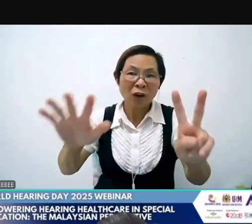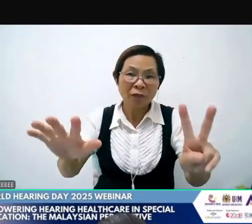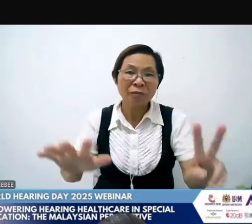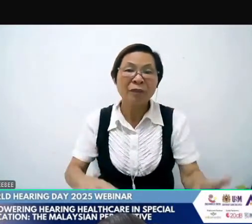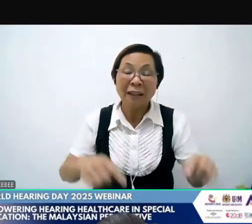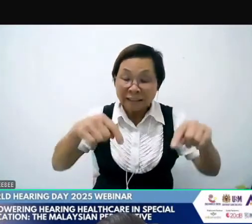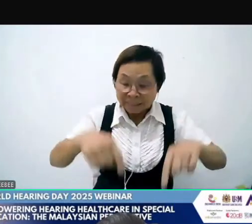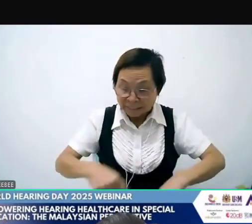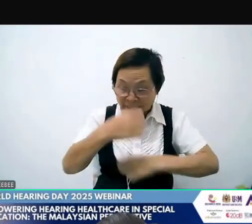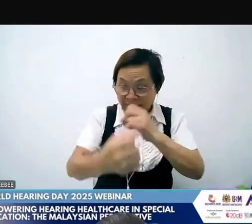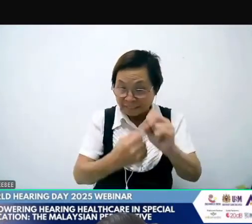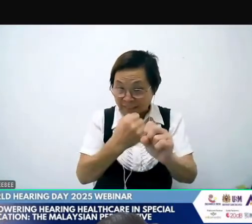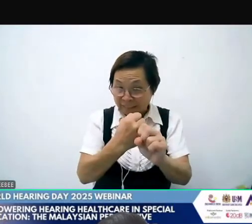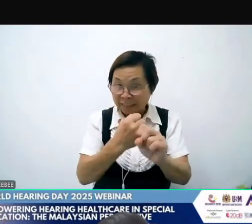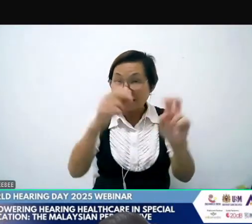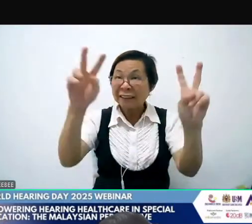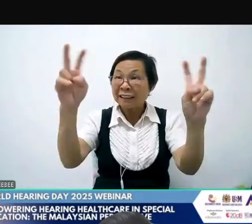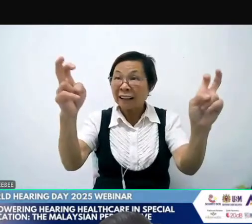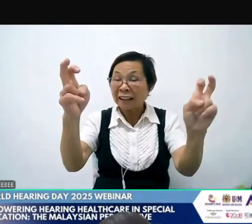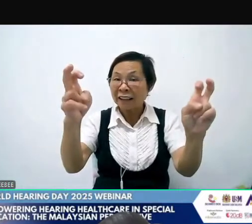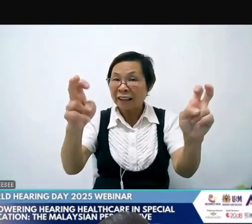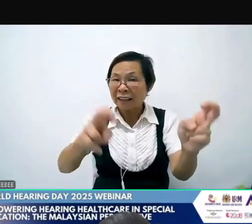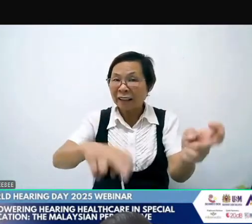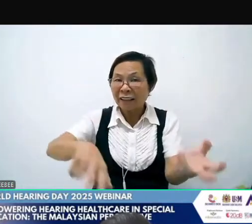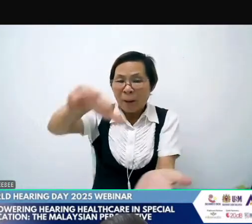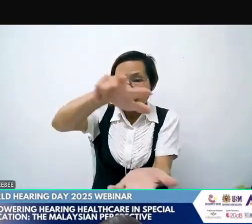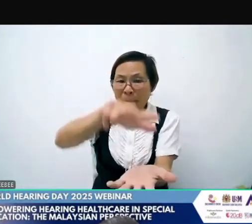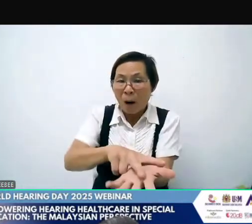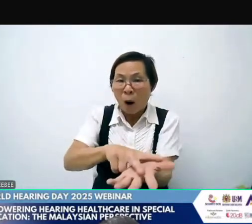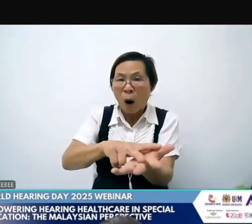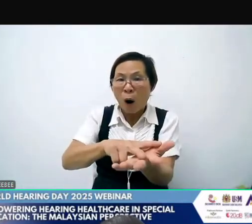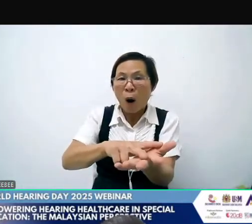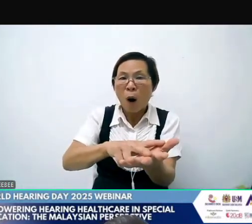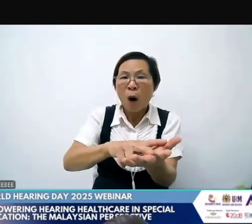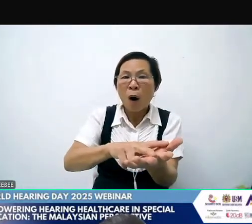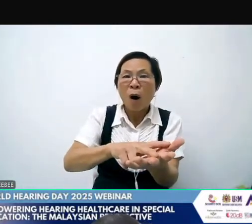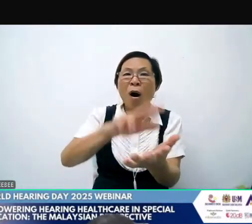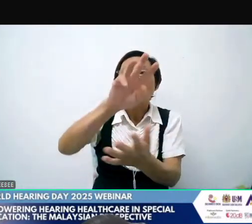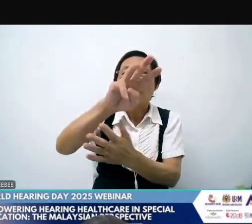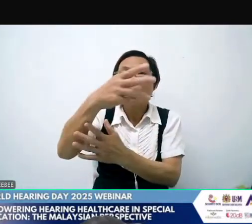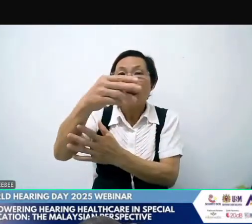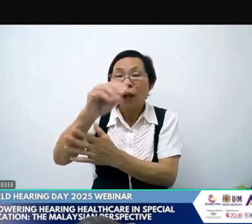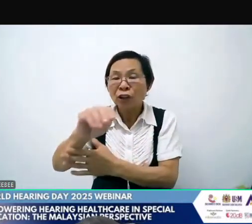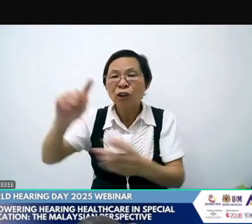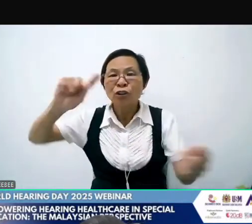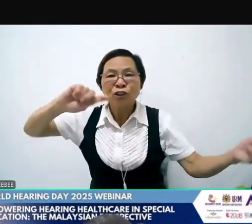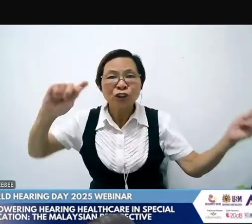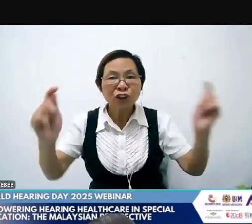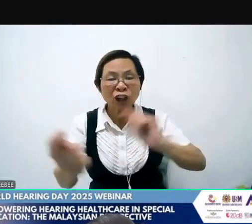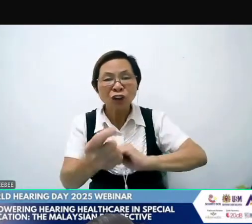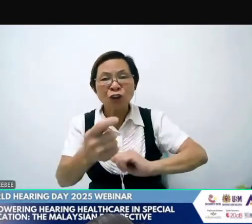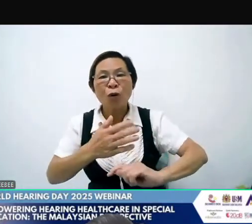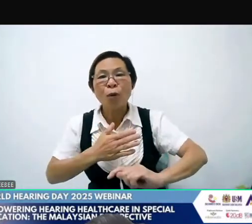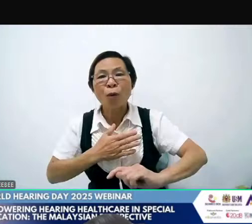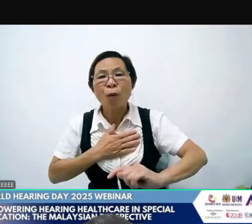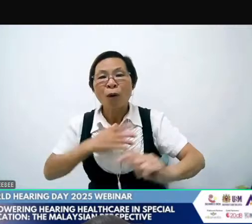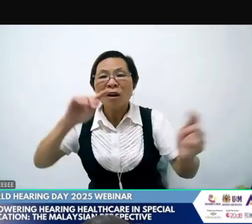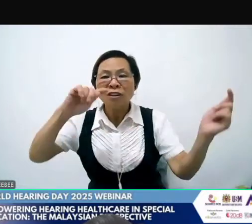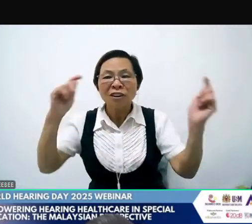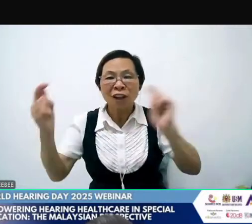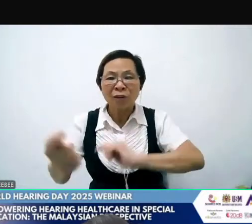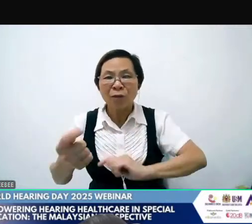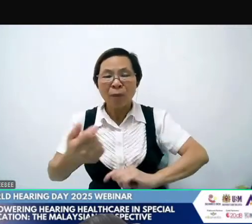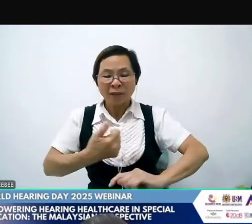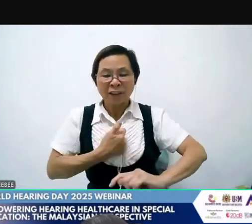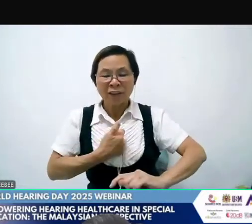This year theme set by the World Health Organization, changing mindset, empower yourself